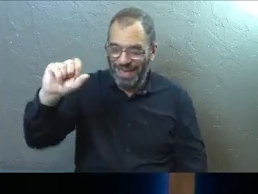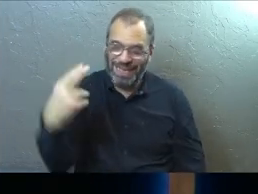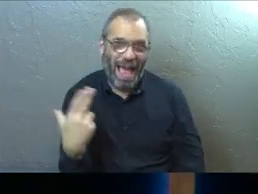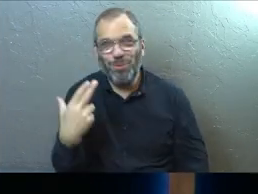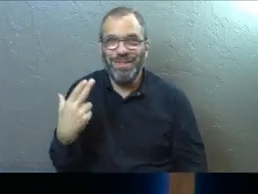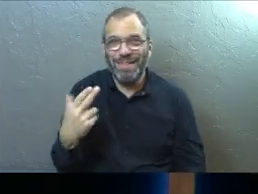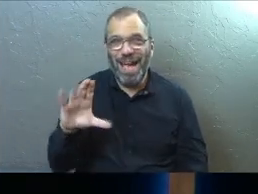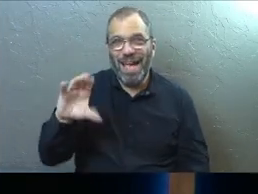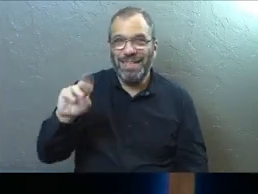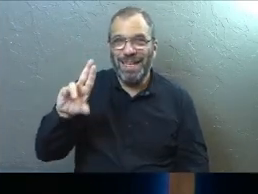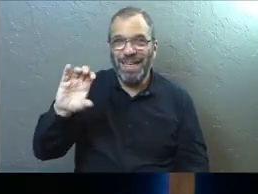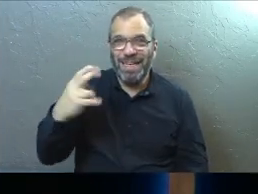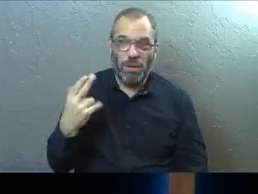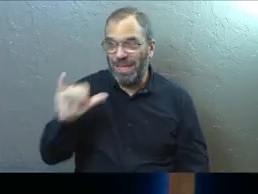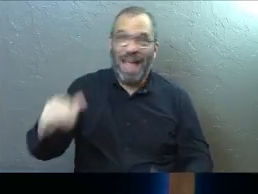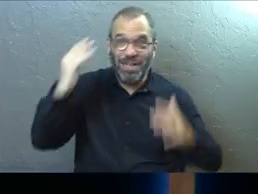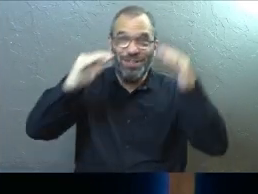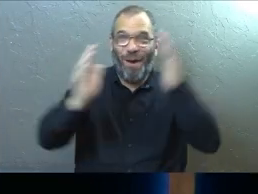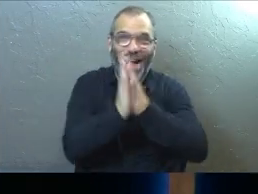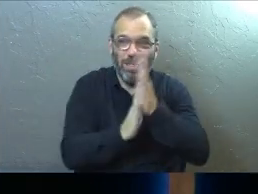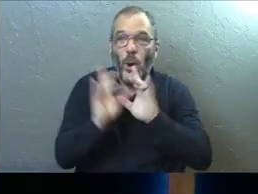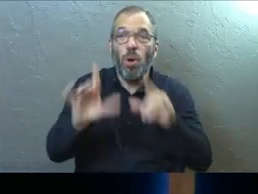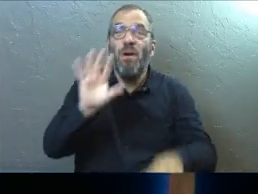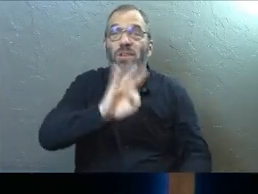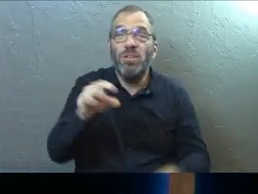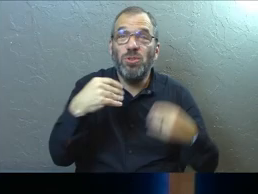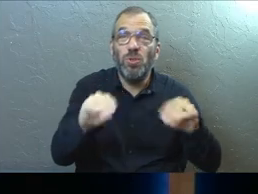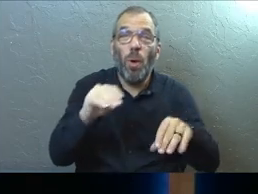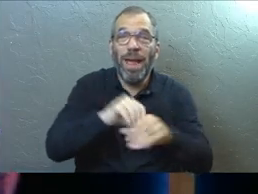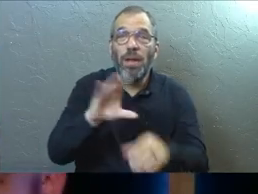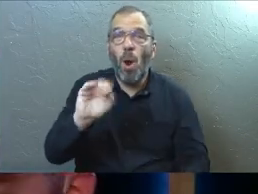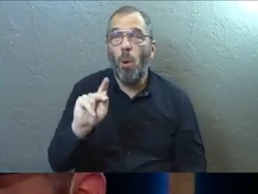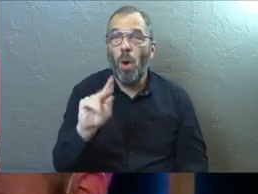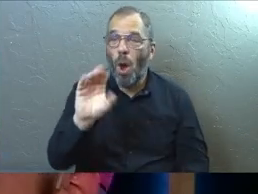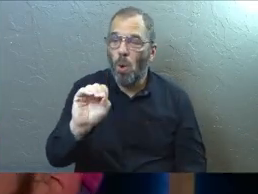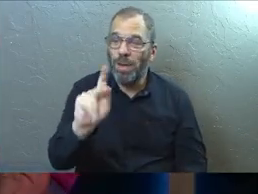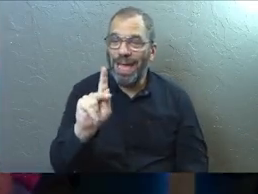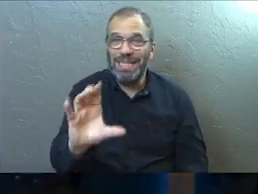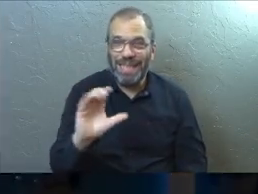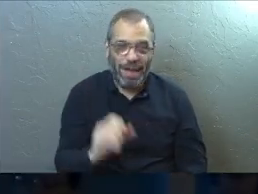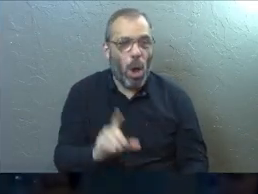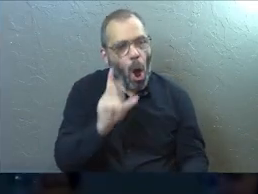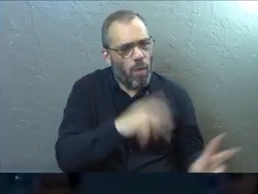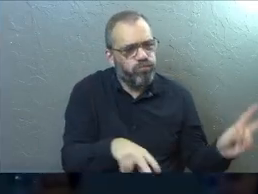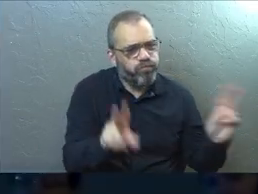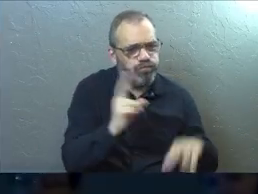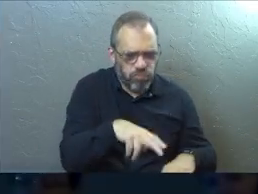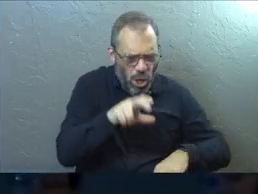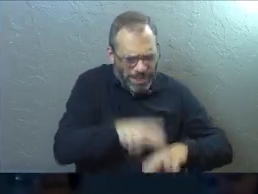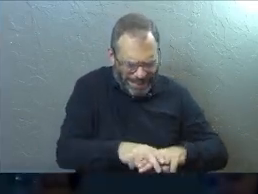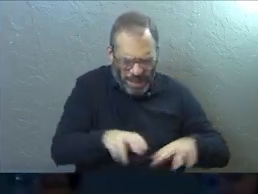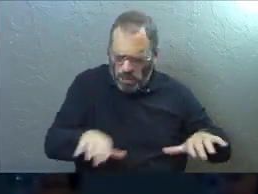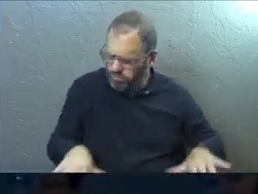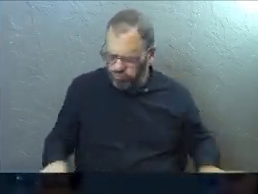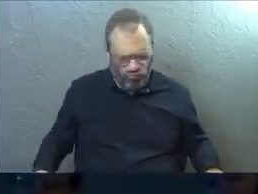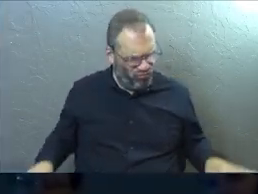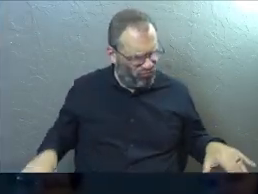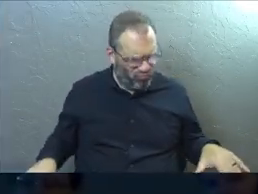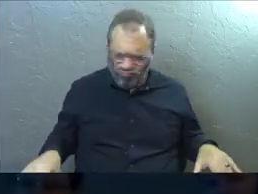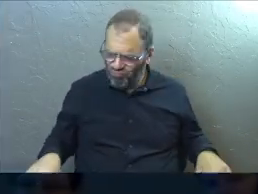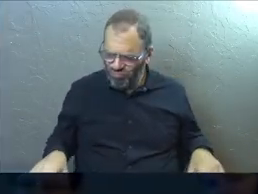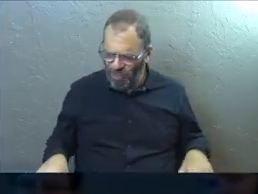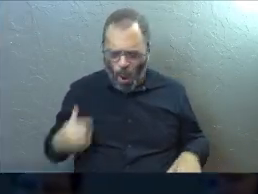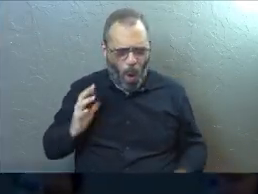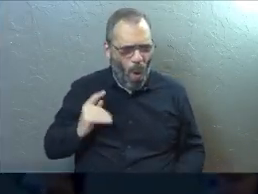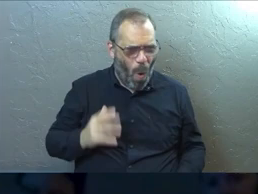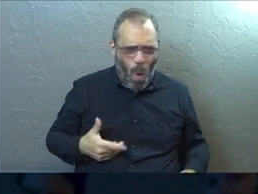mean? Like that's like real adult stuff. So we go to this furniture store in Oklahoma City and we're looking at all these couches and we're sitting in them and we're like, you know, we're